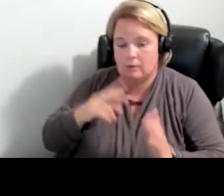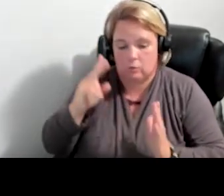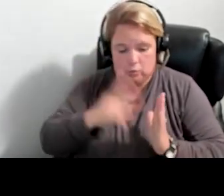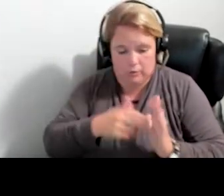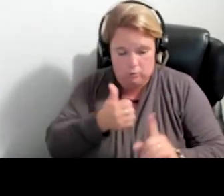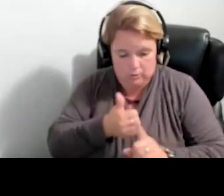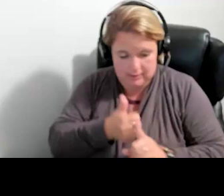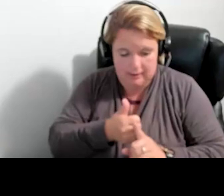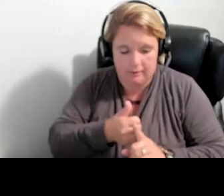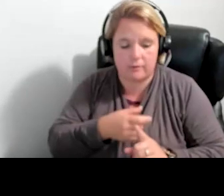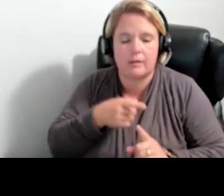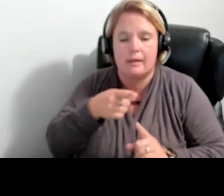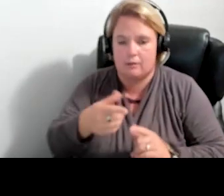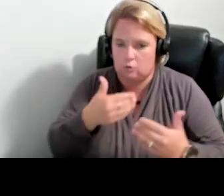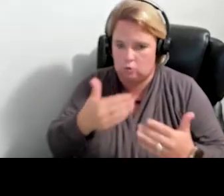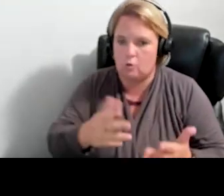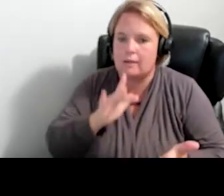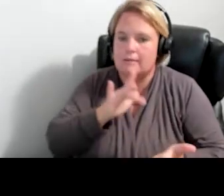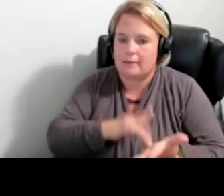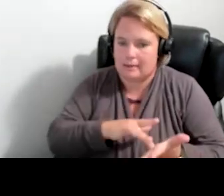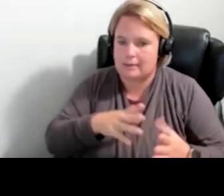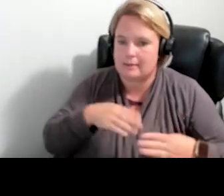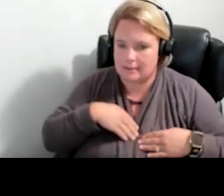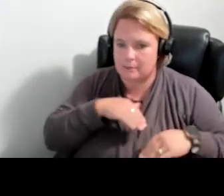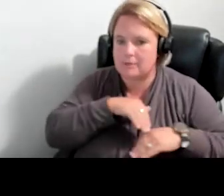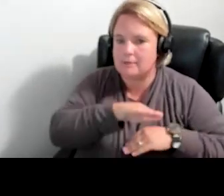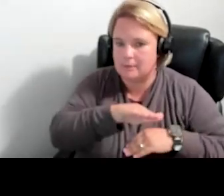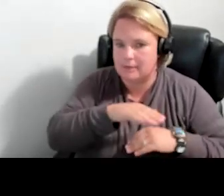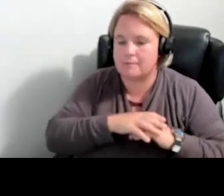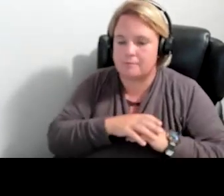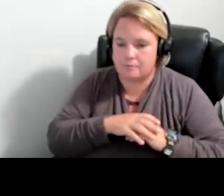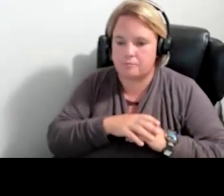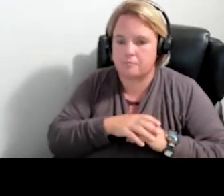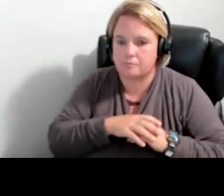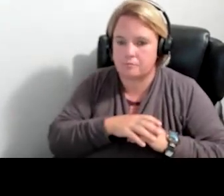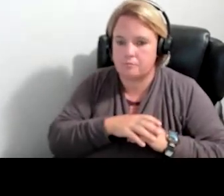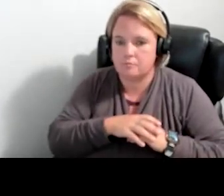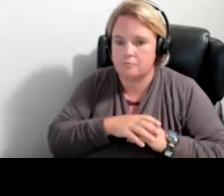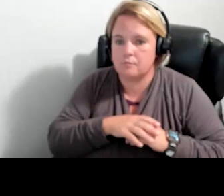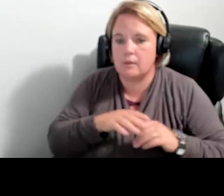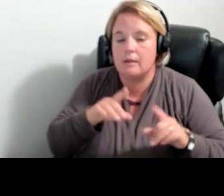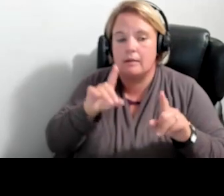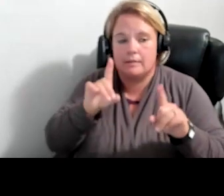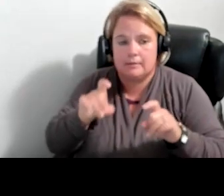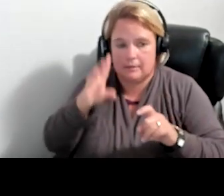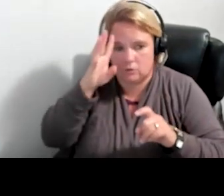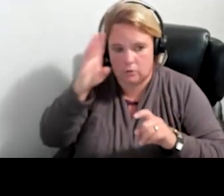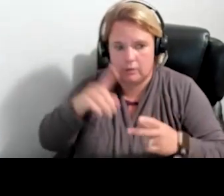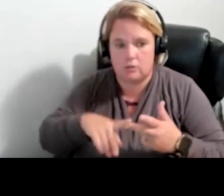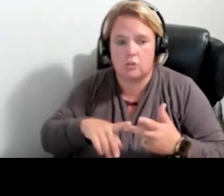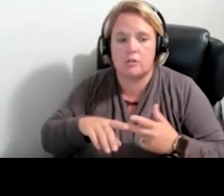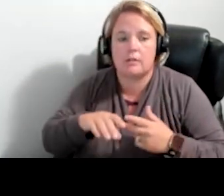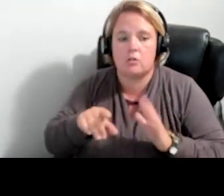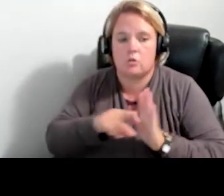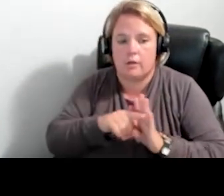that. It's your ghostwriter, and you click on that. So other things, test creator mentioned that, essay grader, and